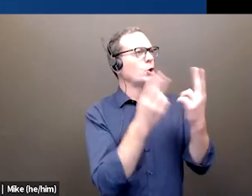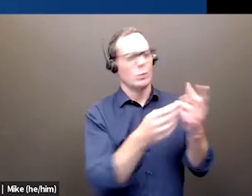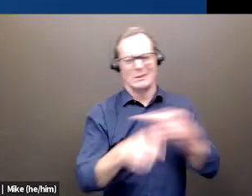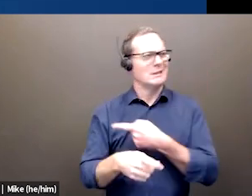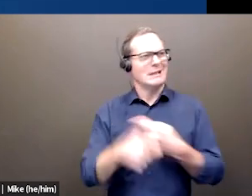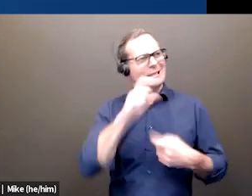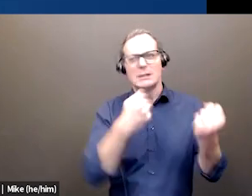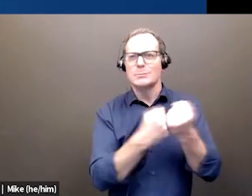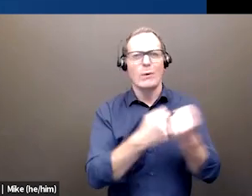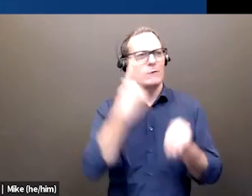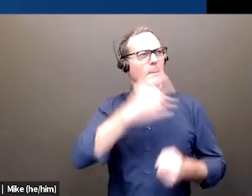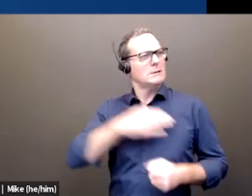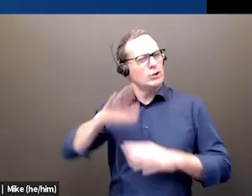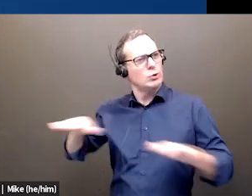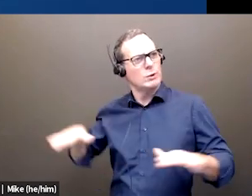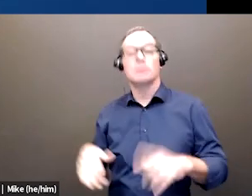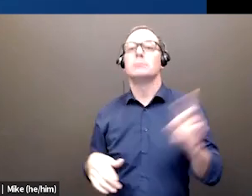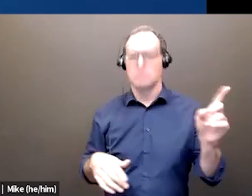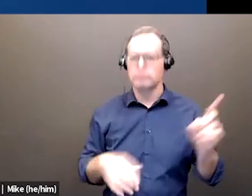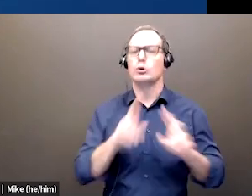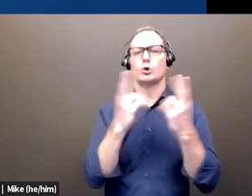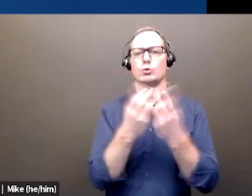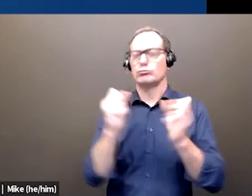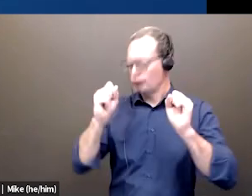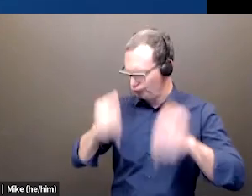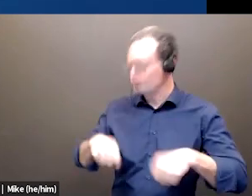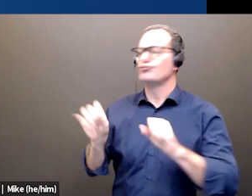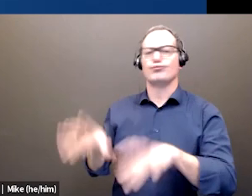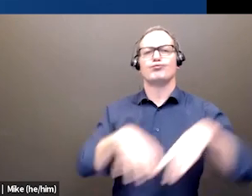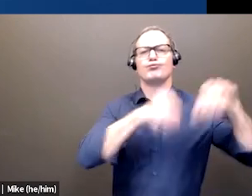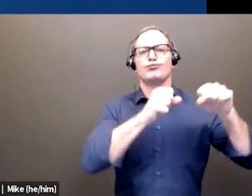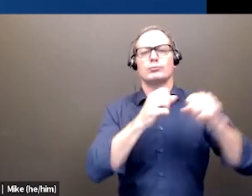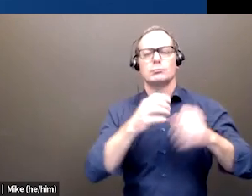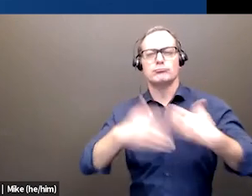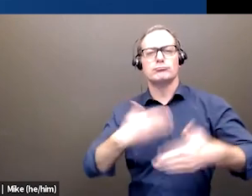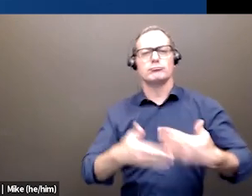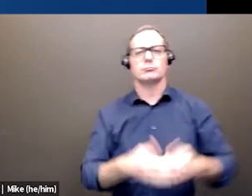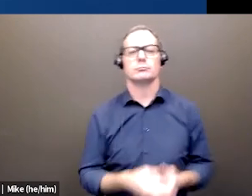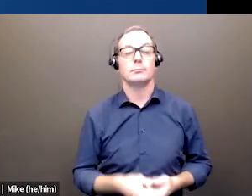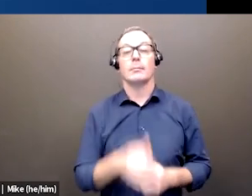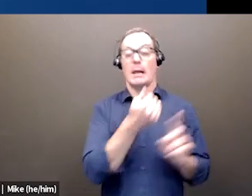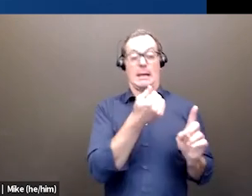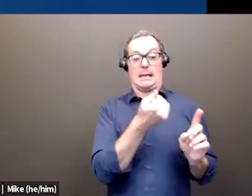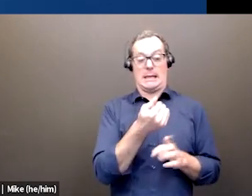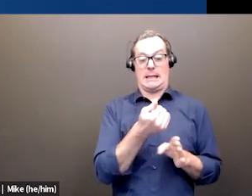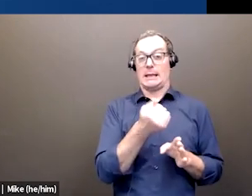the employer, Canada Post Corporation. Between 1984 and